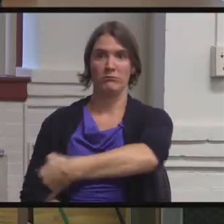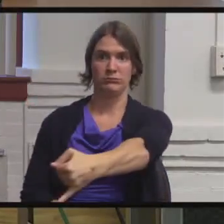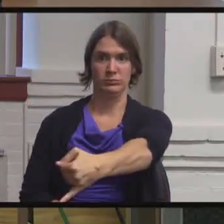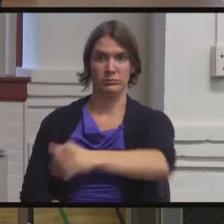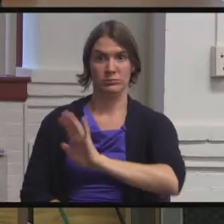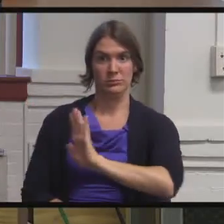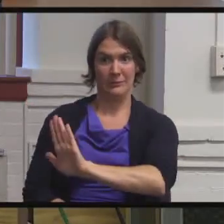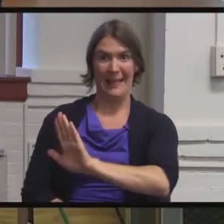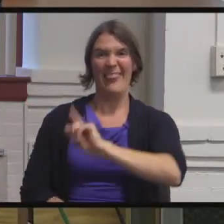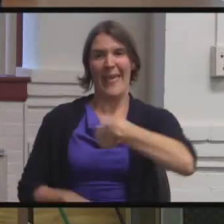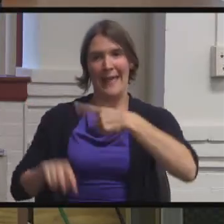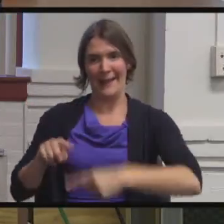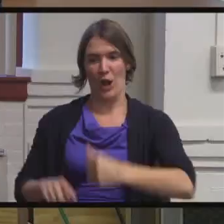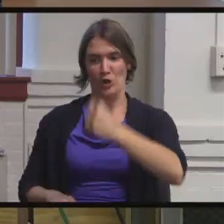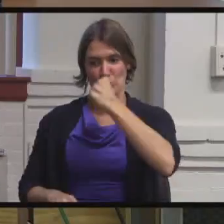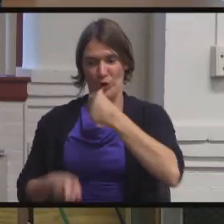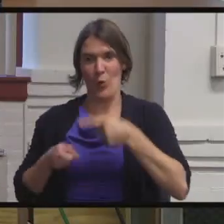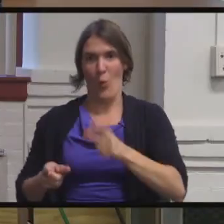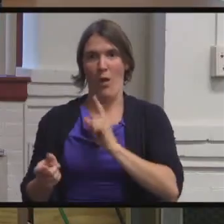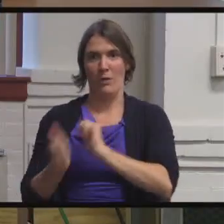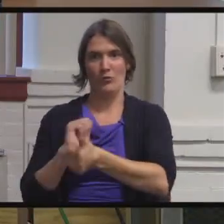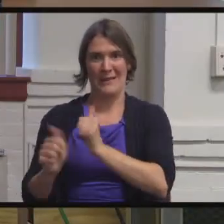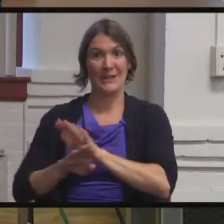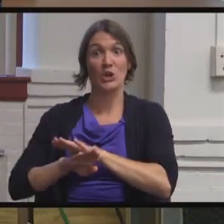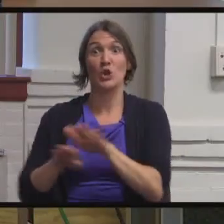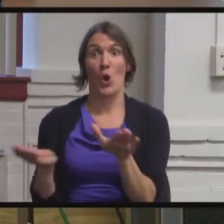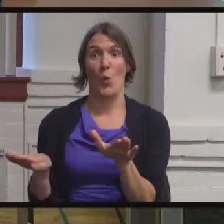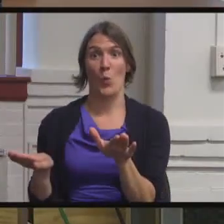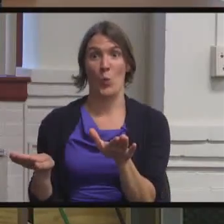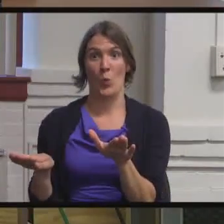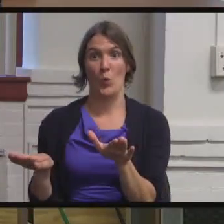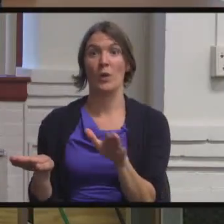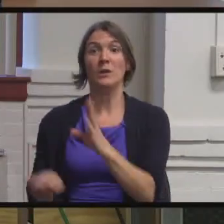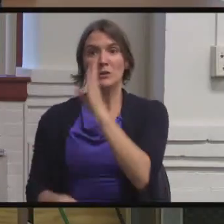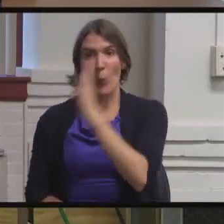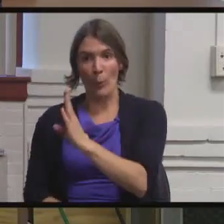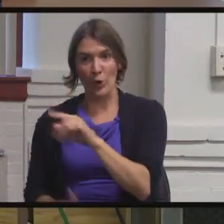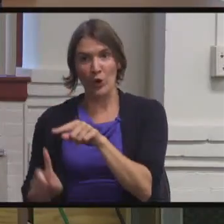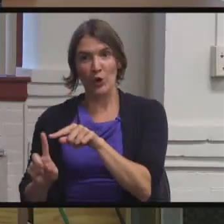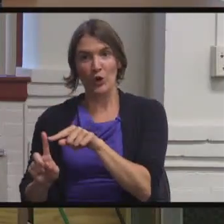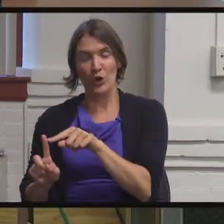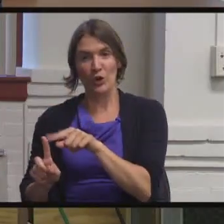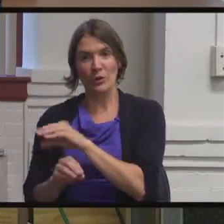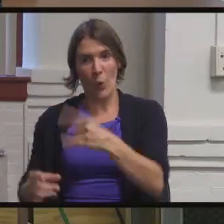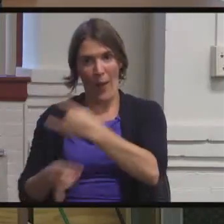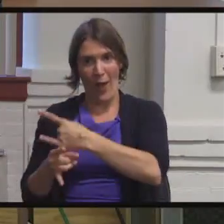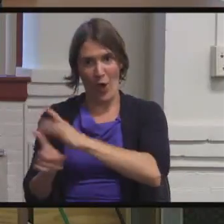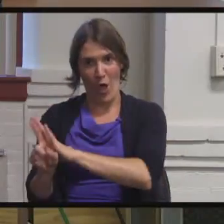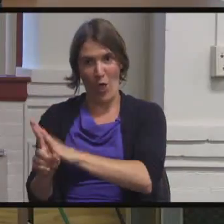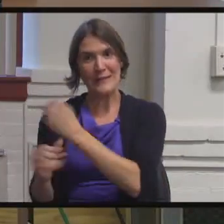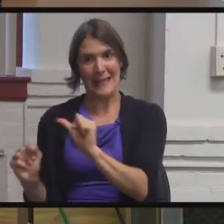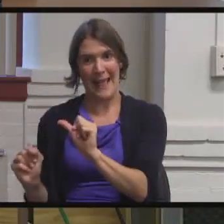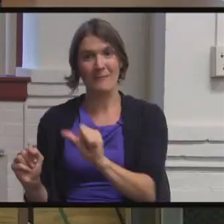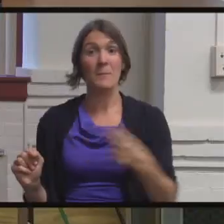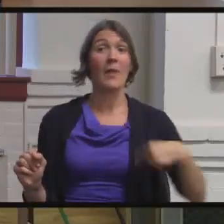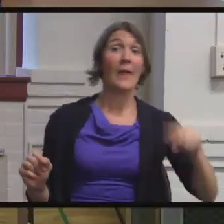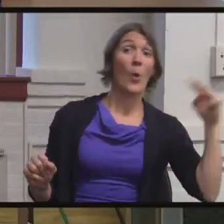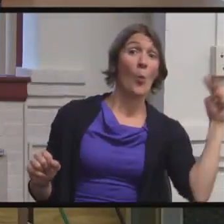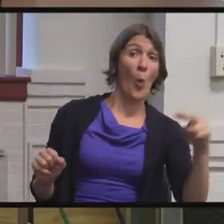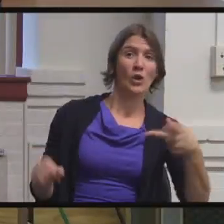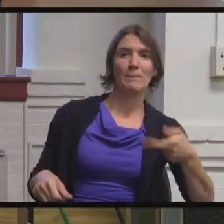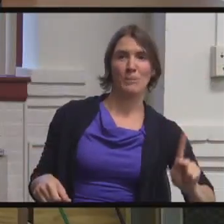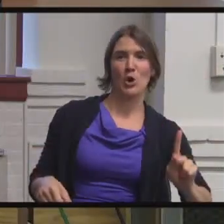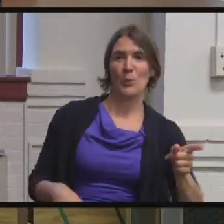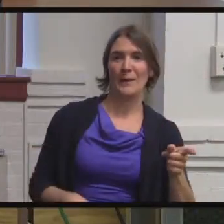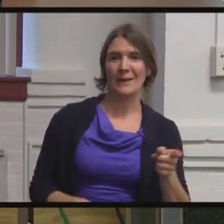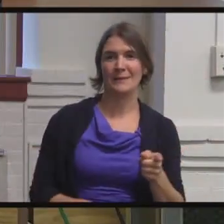lengths to make sure that the people who are racing are sober and safe. And I guess